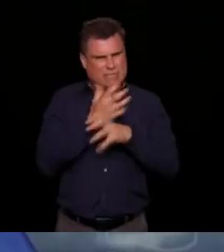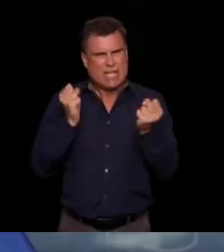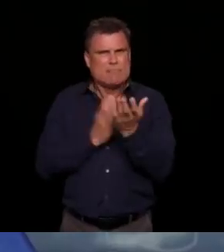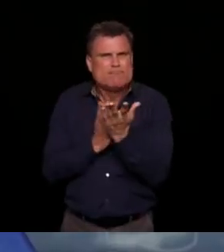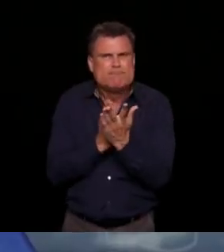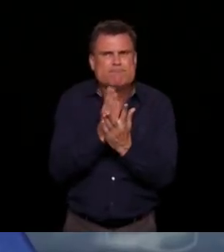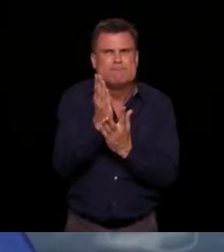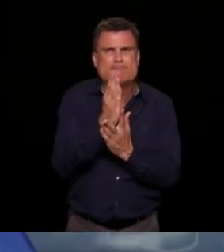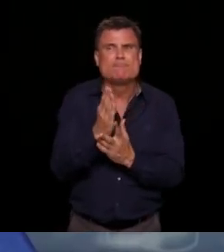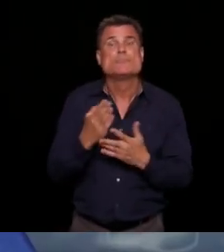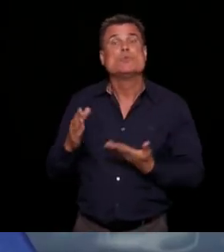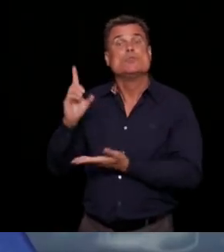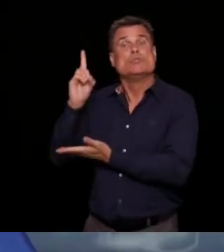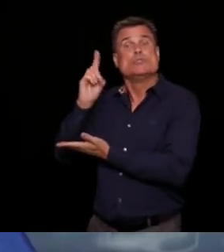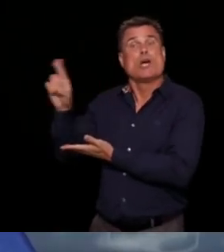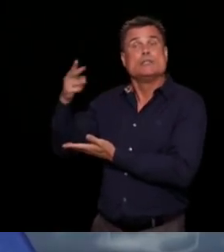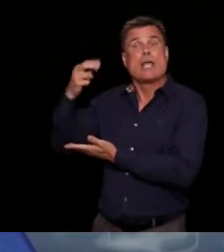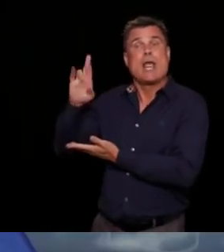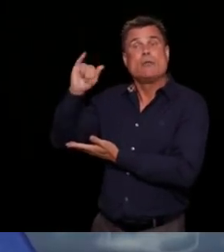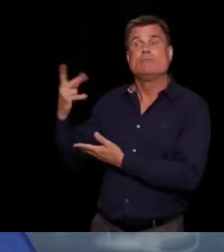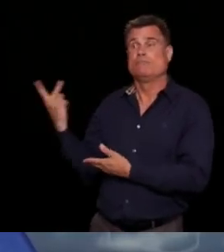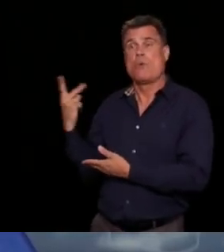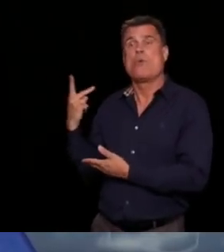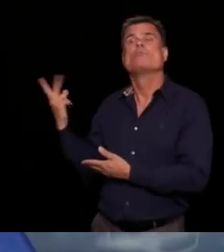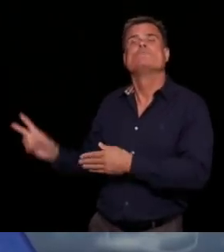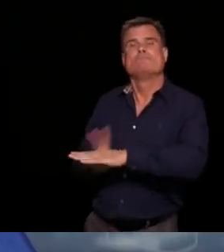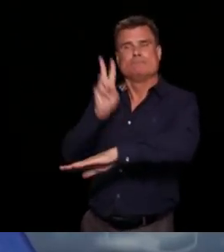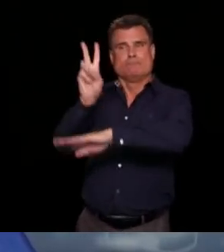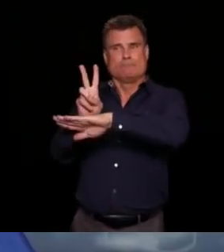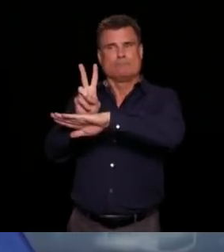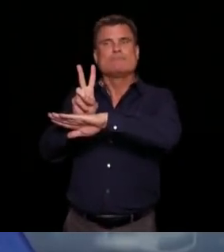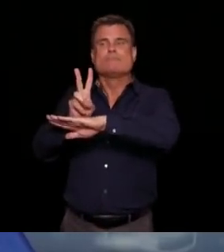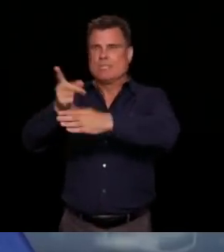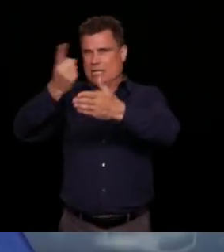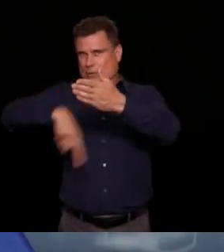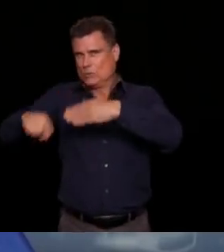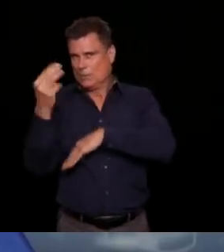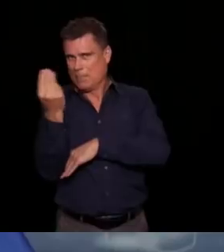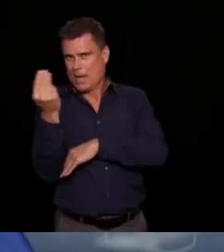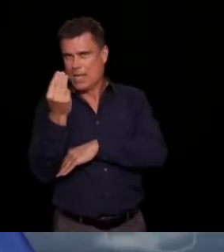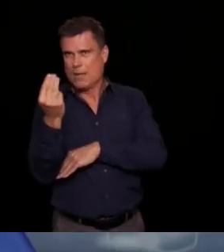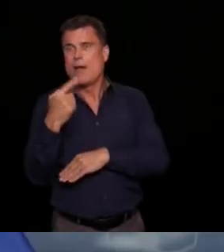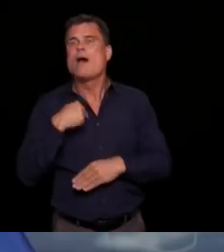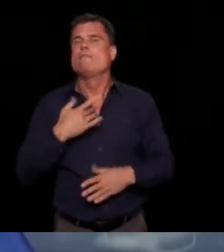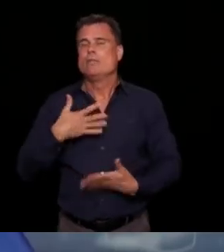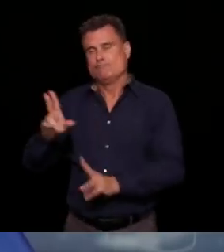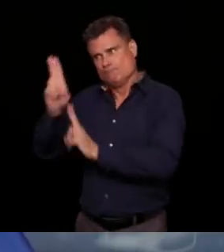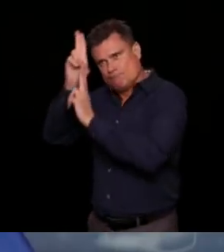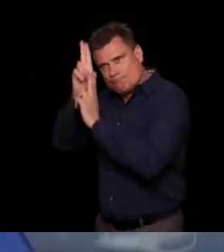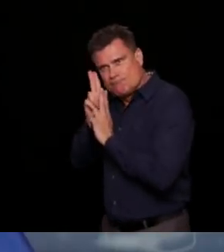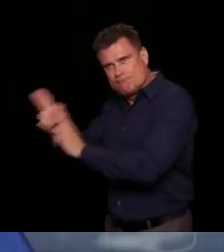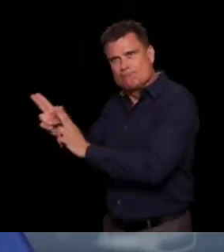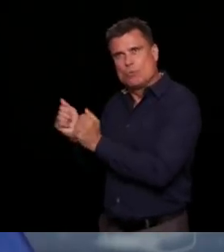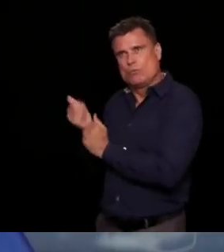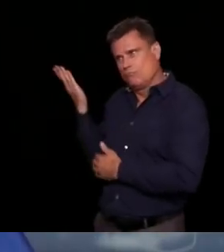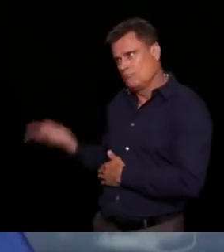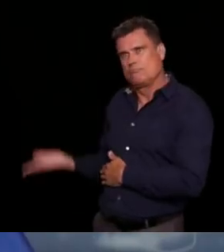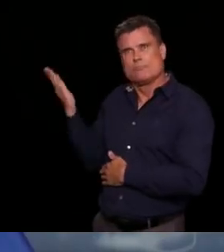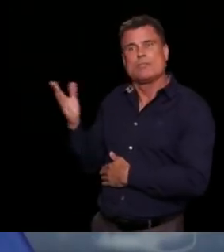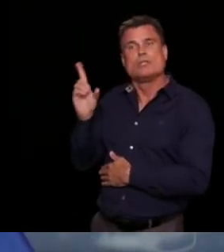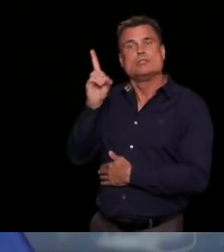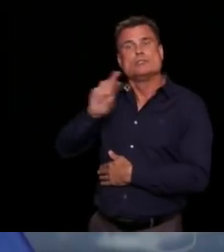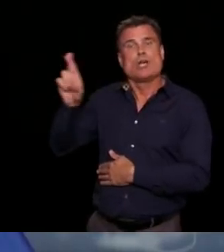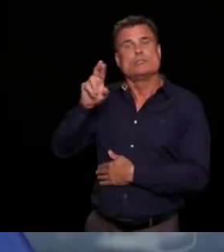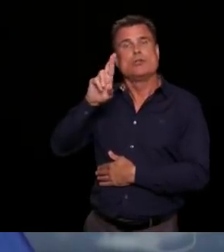see you on Monday. It's been an honor to stand with Dr. Gustafson this week, who is an extraordinary professional representing many